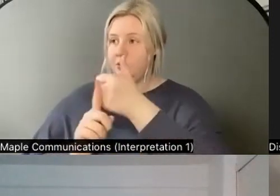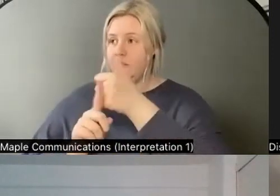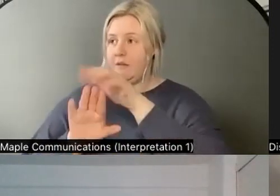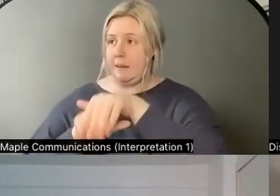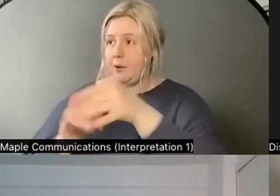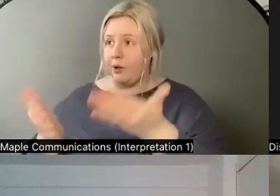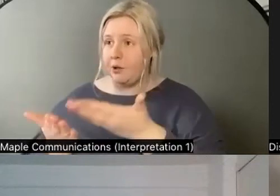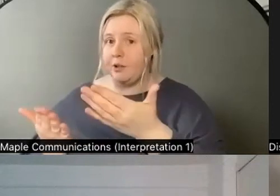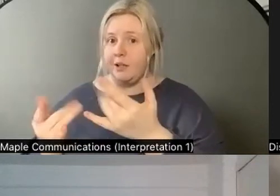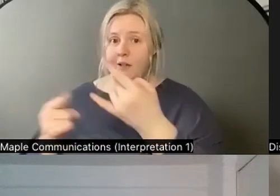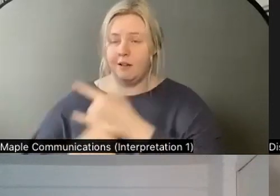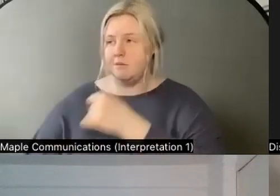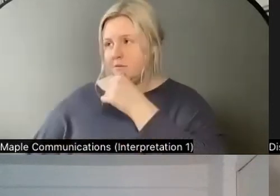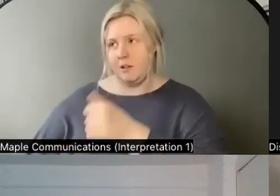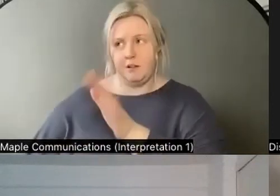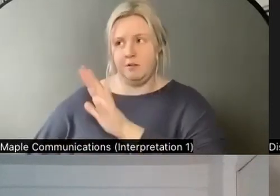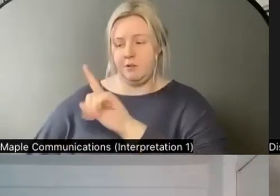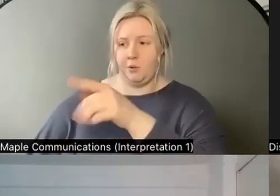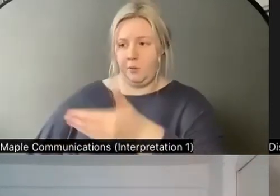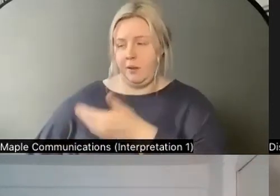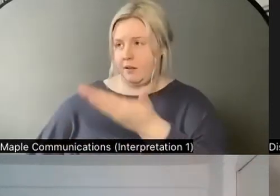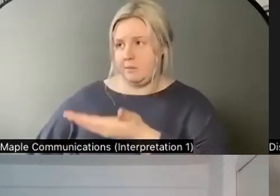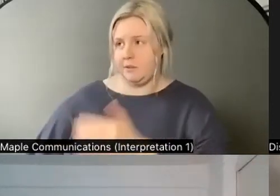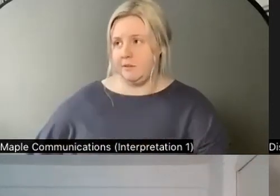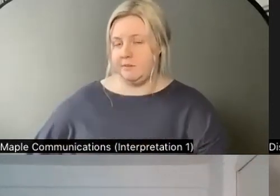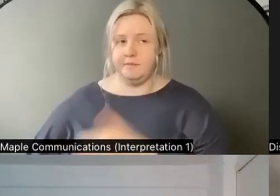whatsoever. Yeah. Thank you.